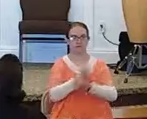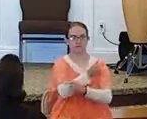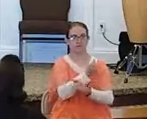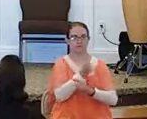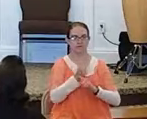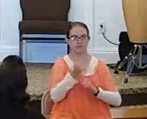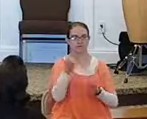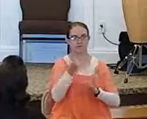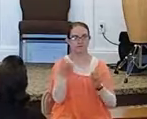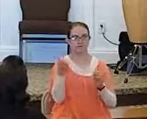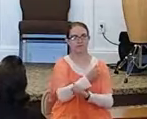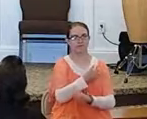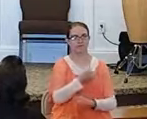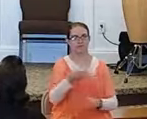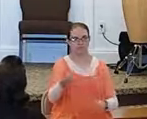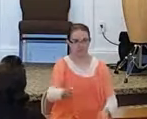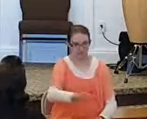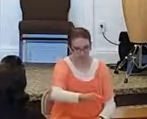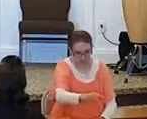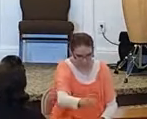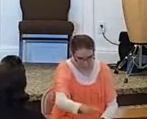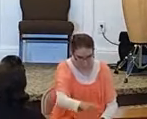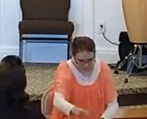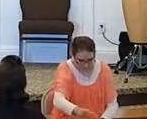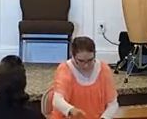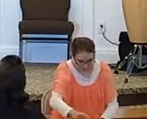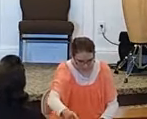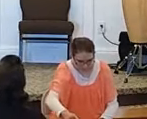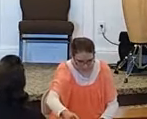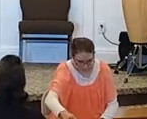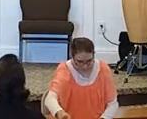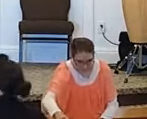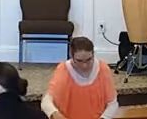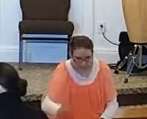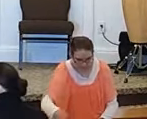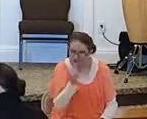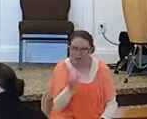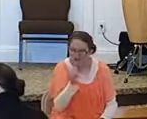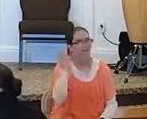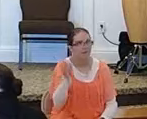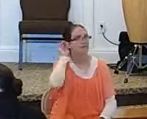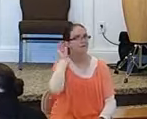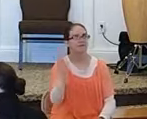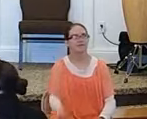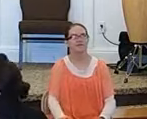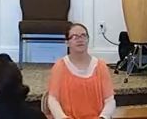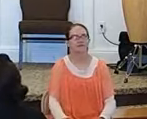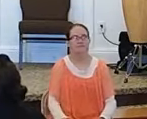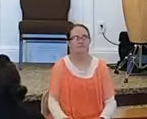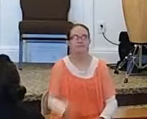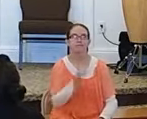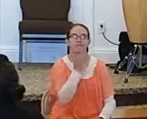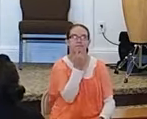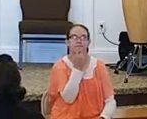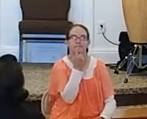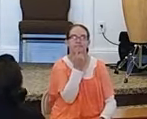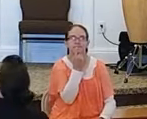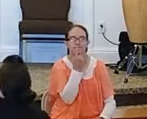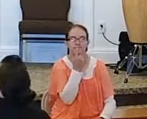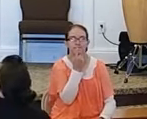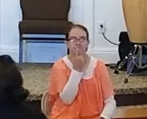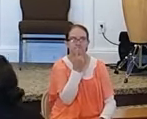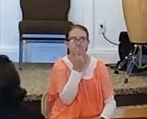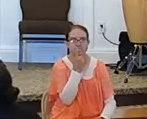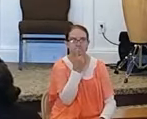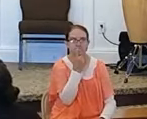But Jesus stooped down and with his finger wrote on the ground as though he heard them not. So